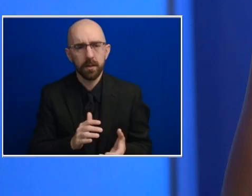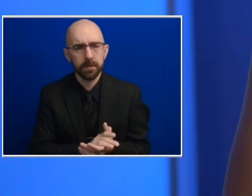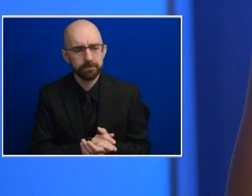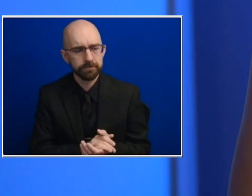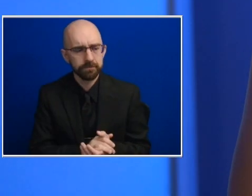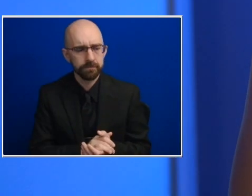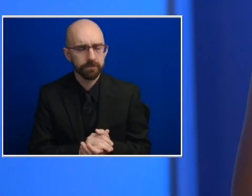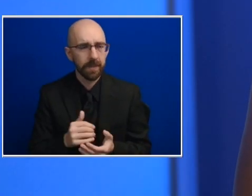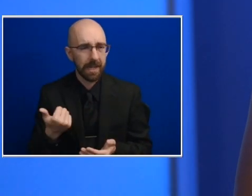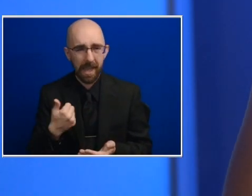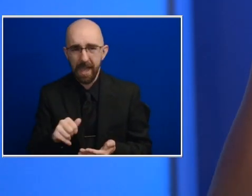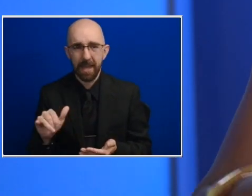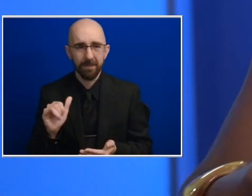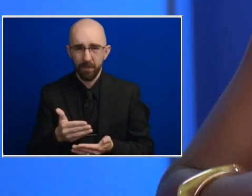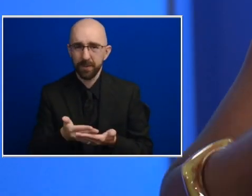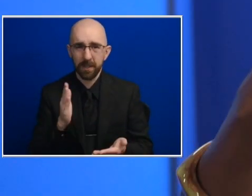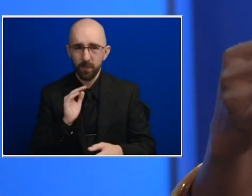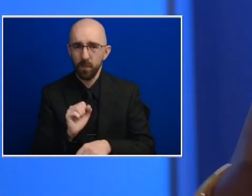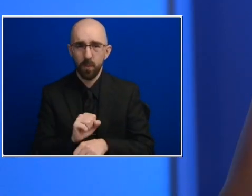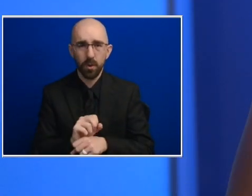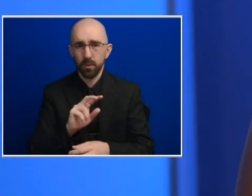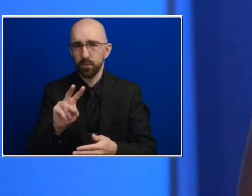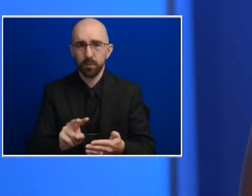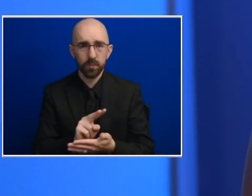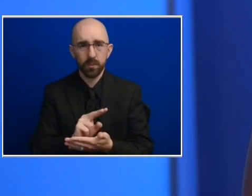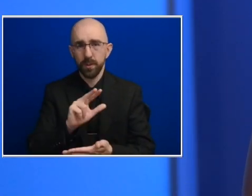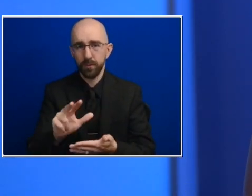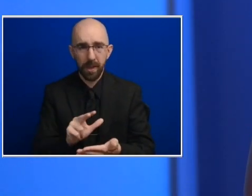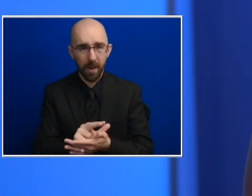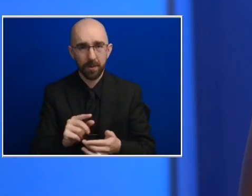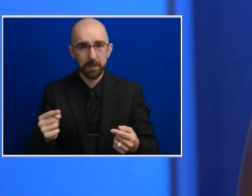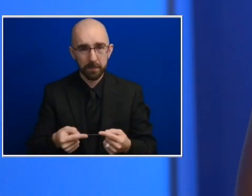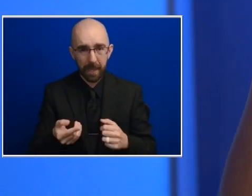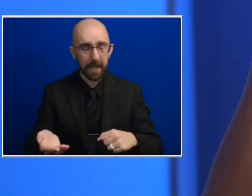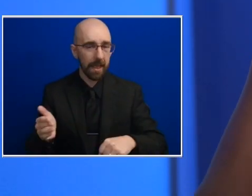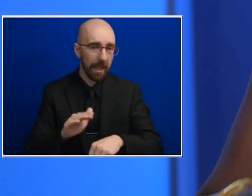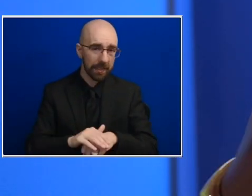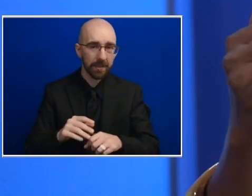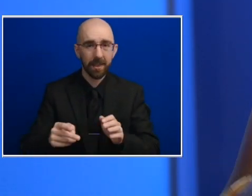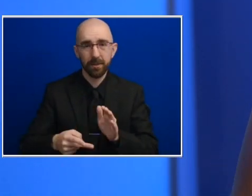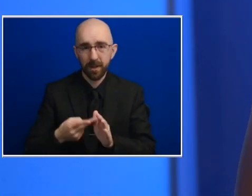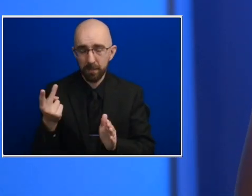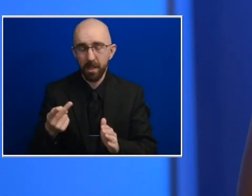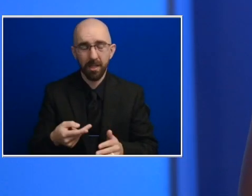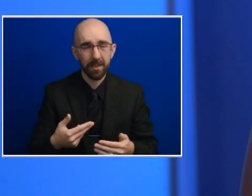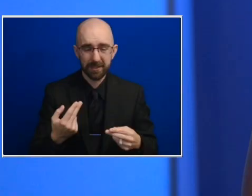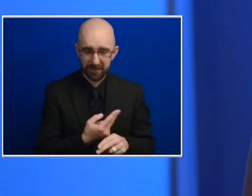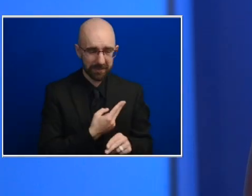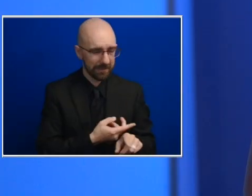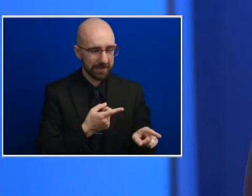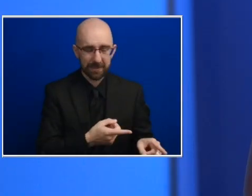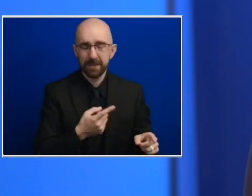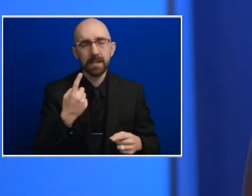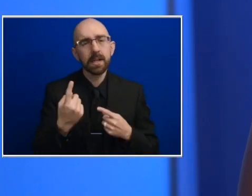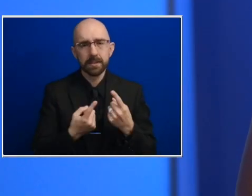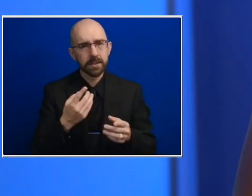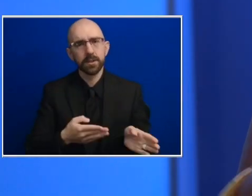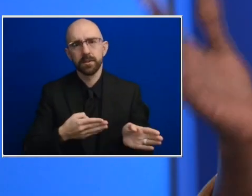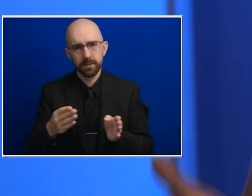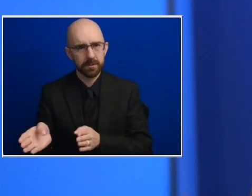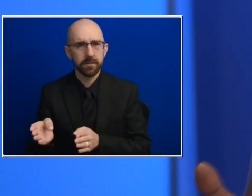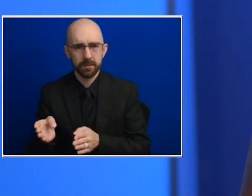things haven't worked in 2-3 hours and your pain has escalated or doubled, it might be time to consider